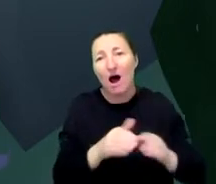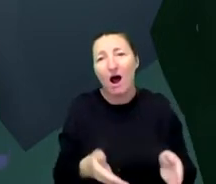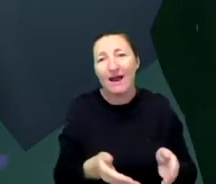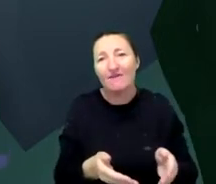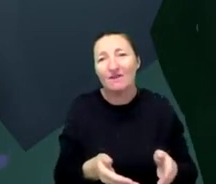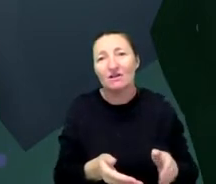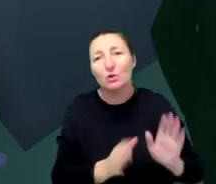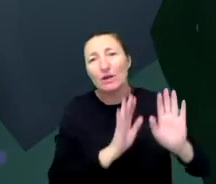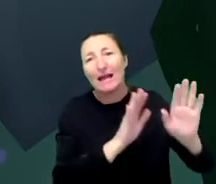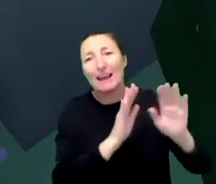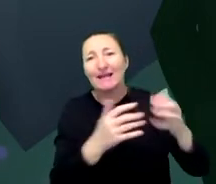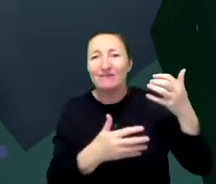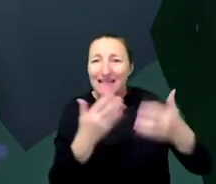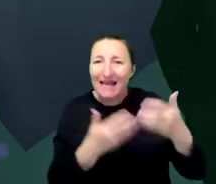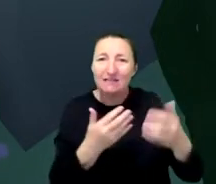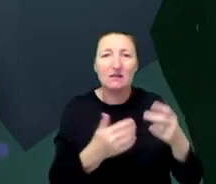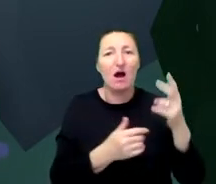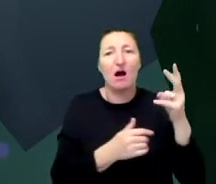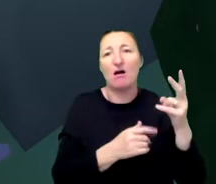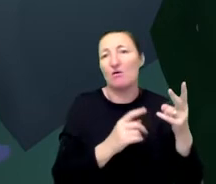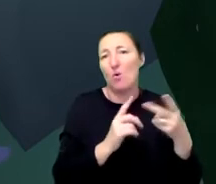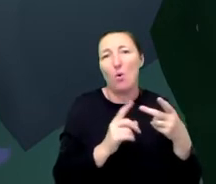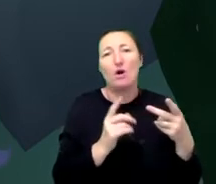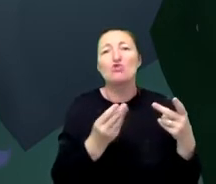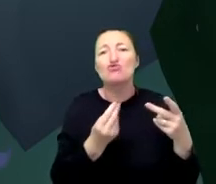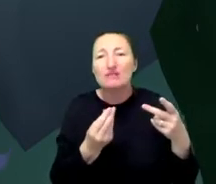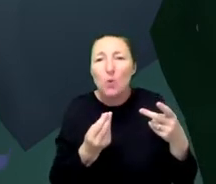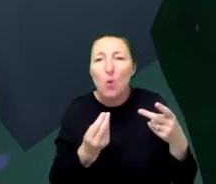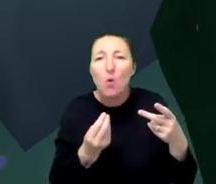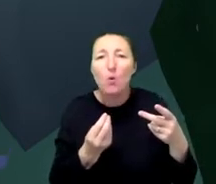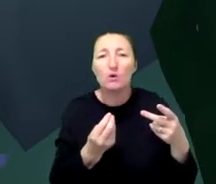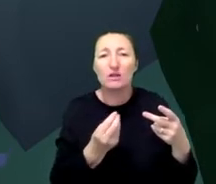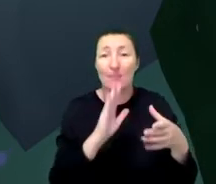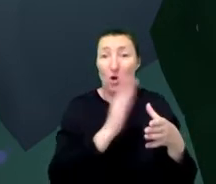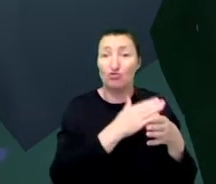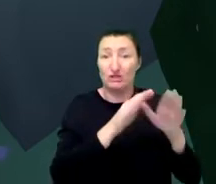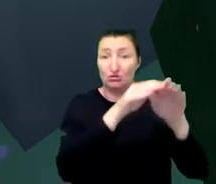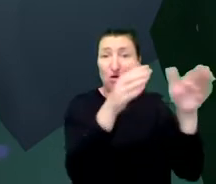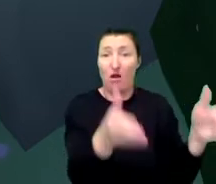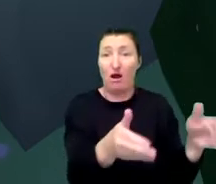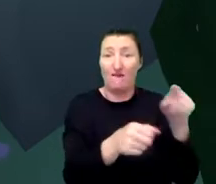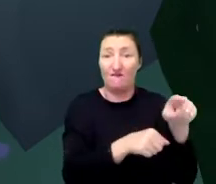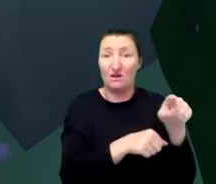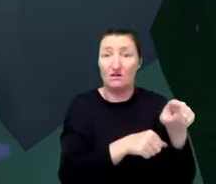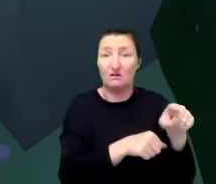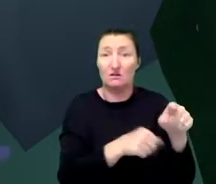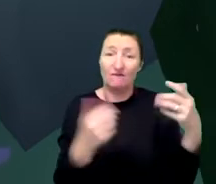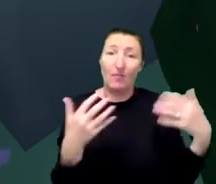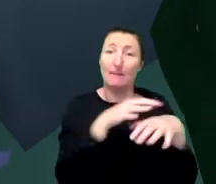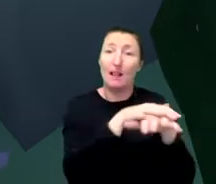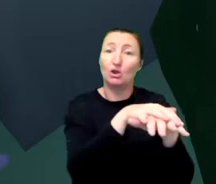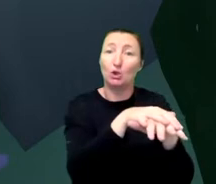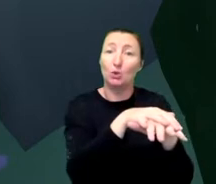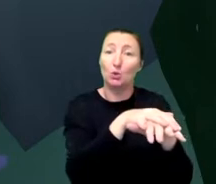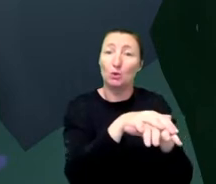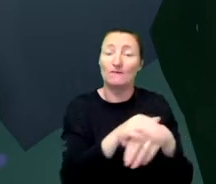prototypes or data sets or resources for your milieu. Mm-hmm. What if you could like you